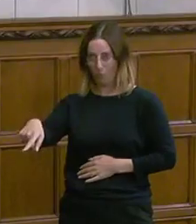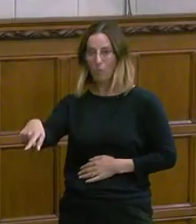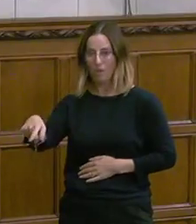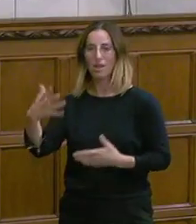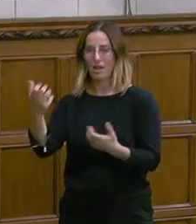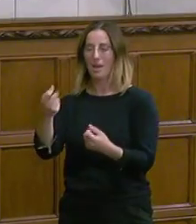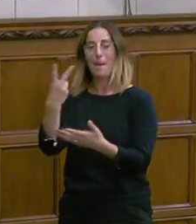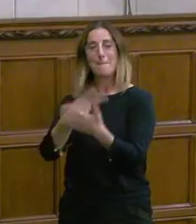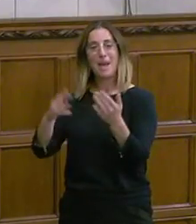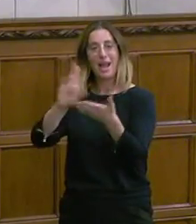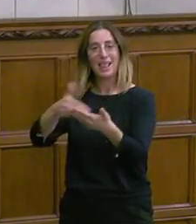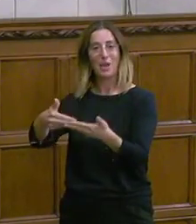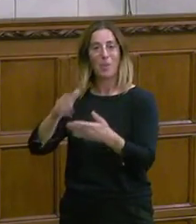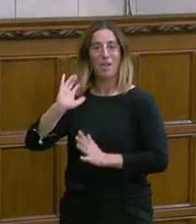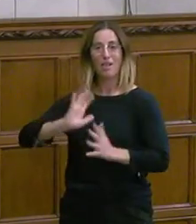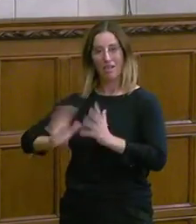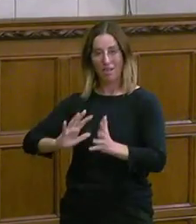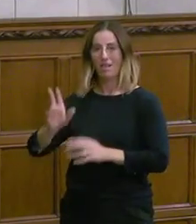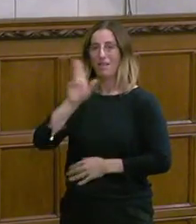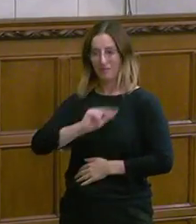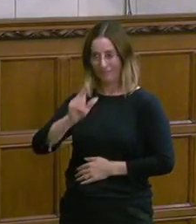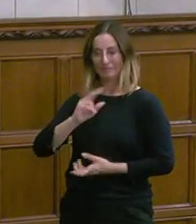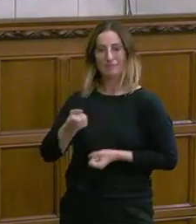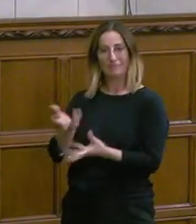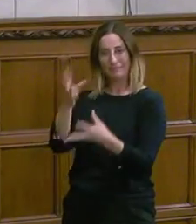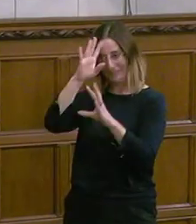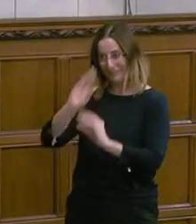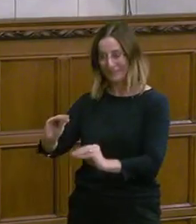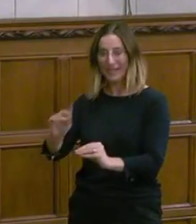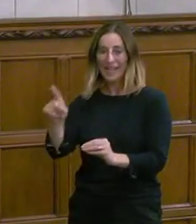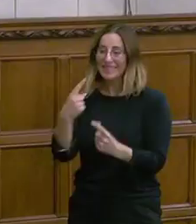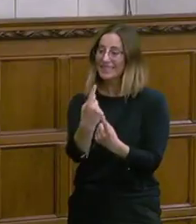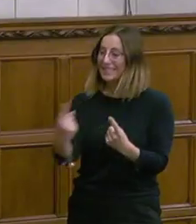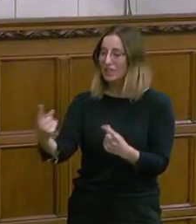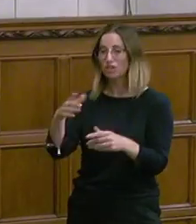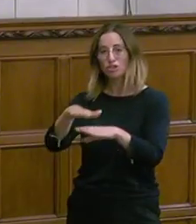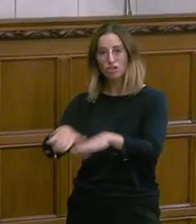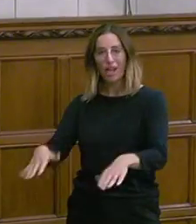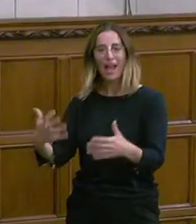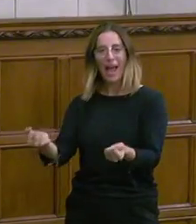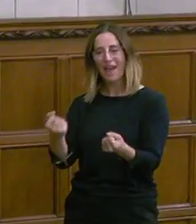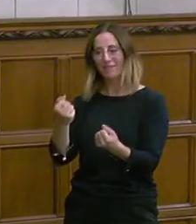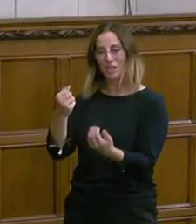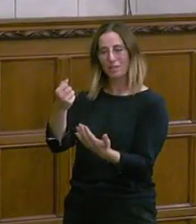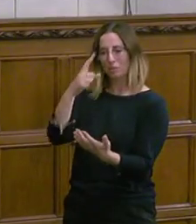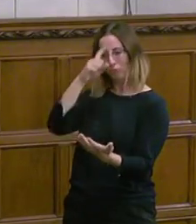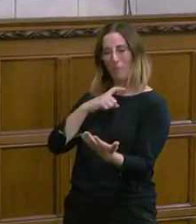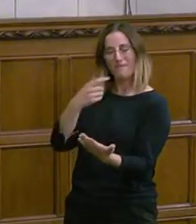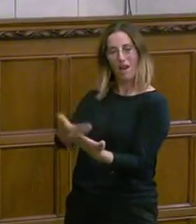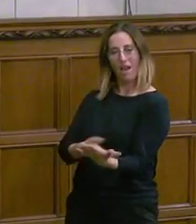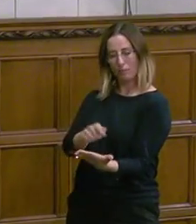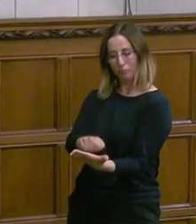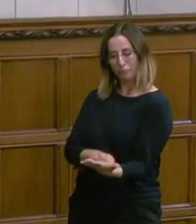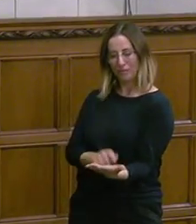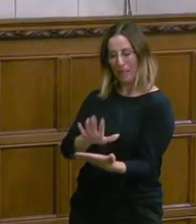signed bilingual educational approaches and individual language profiles for each pupil, which I'll come on to in a second to say why it's so important. But